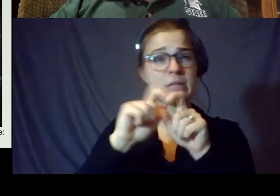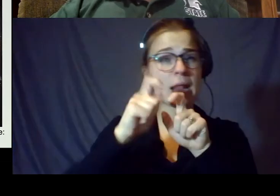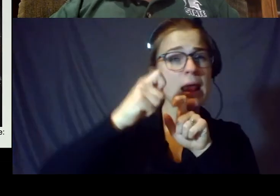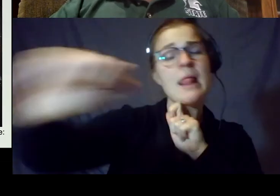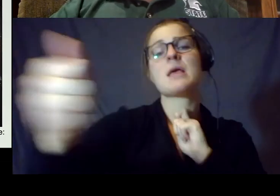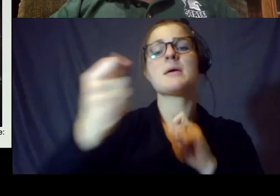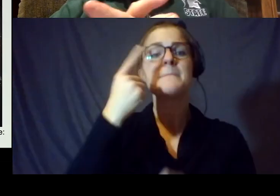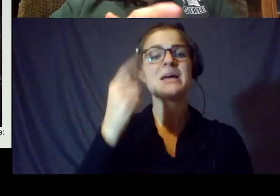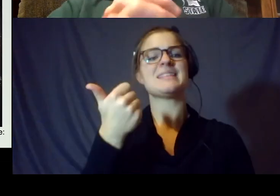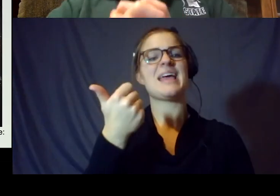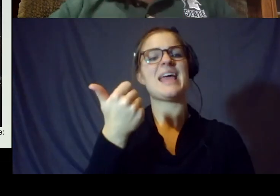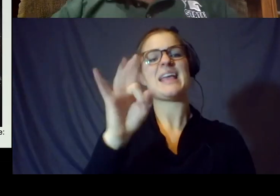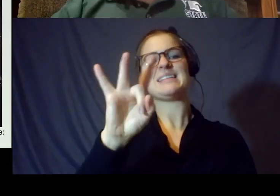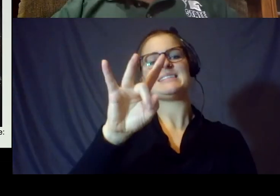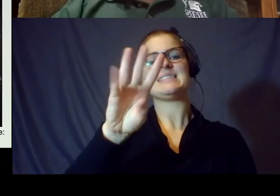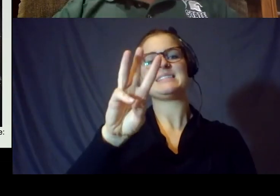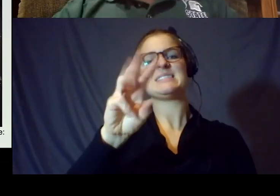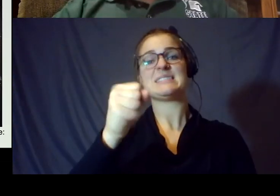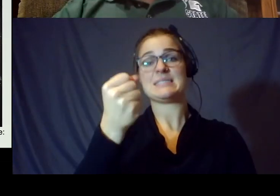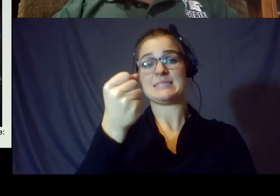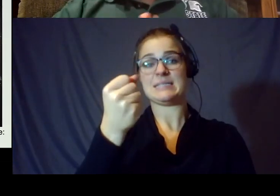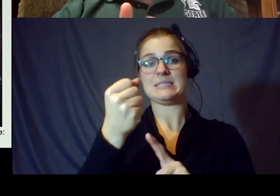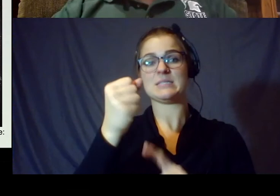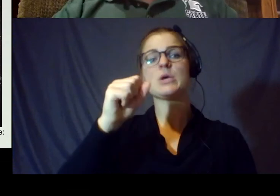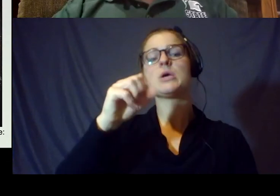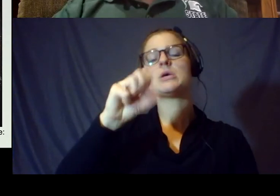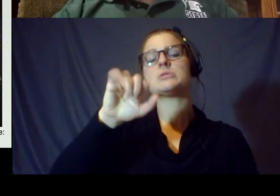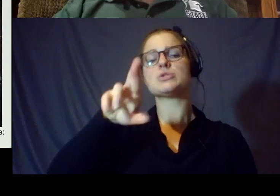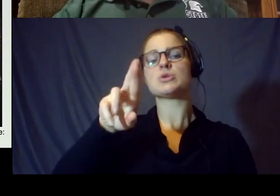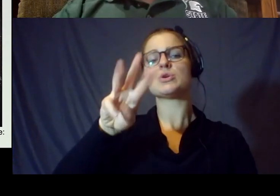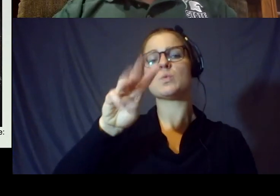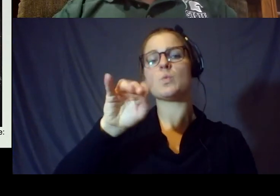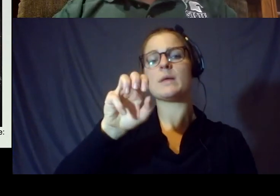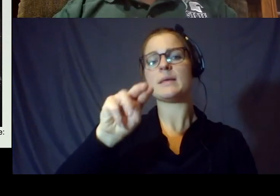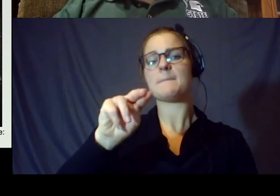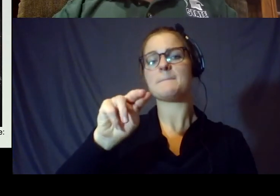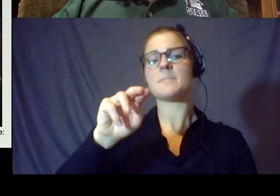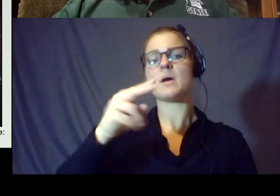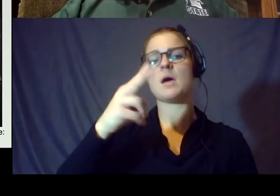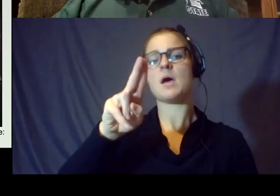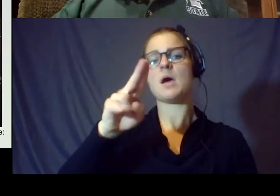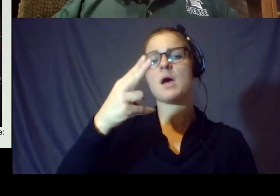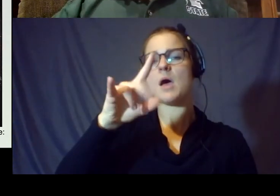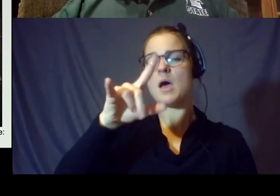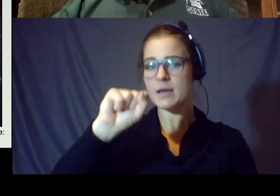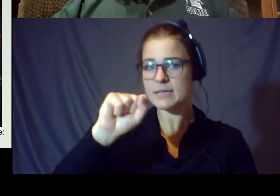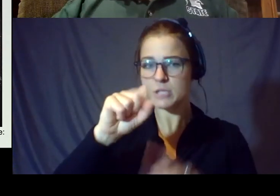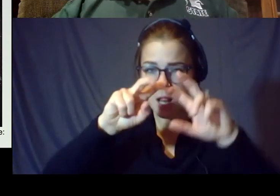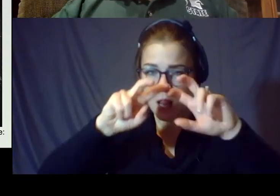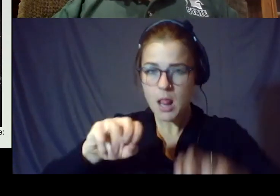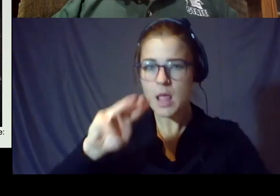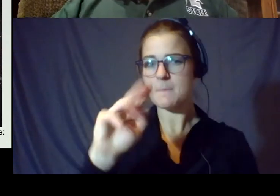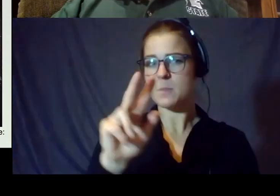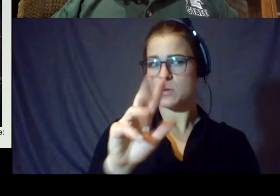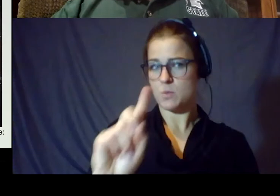Sir William Huggins analyzed this by spectroscopy, breaking light into its components and analyzing it. And